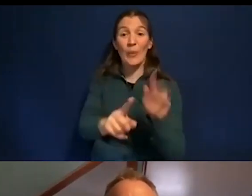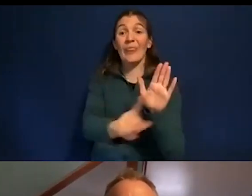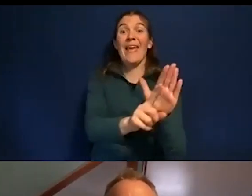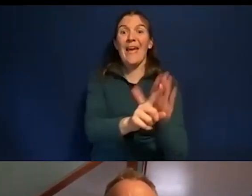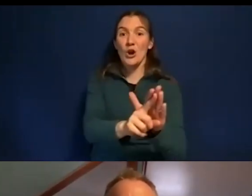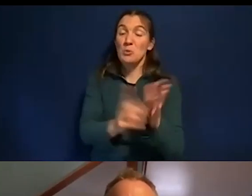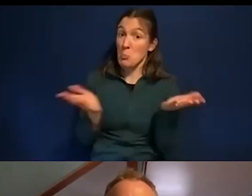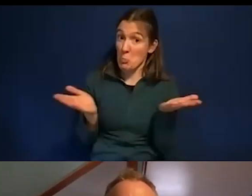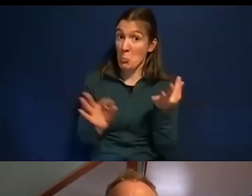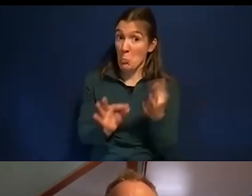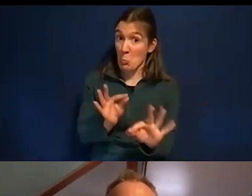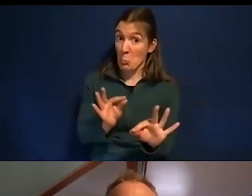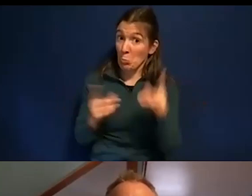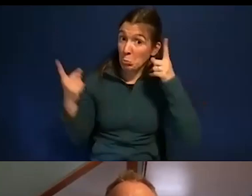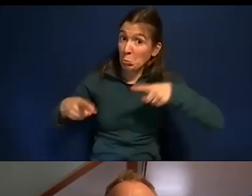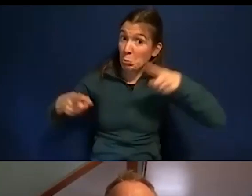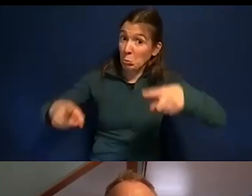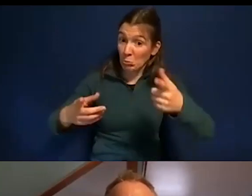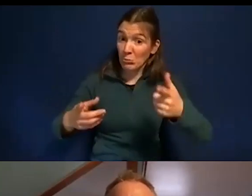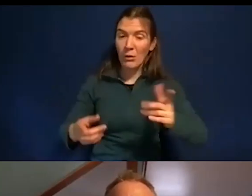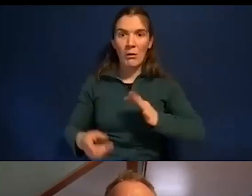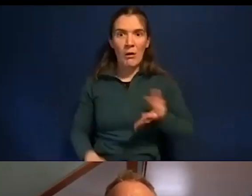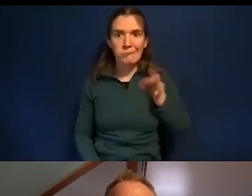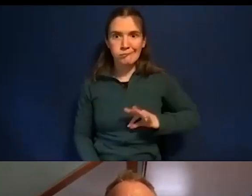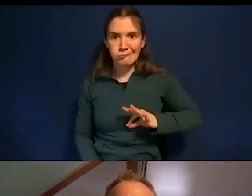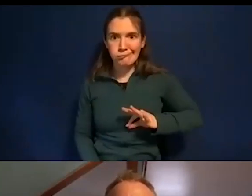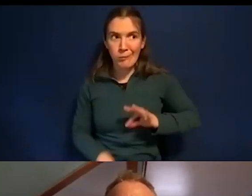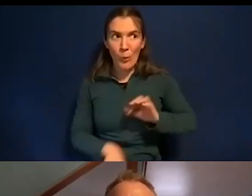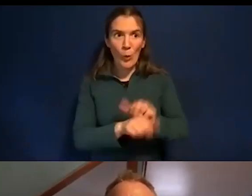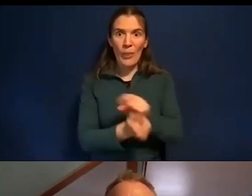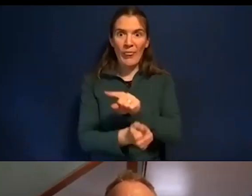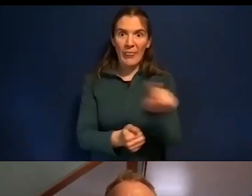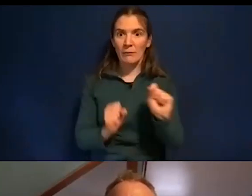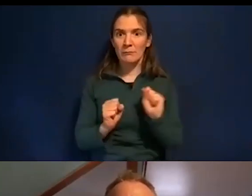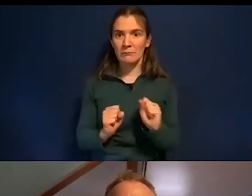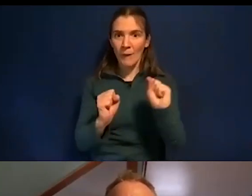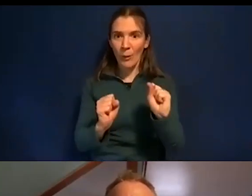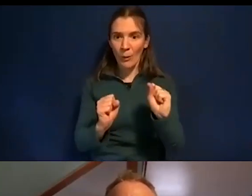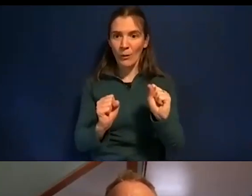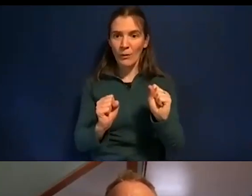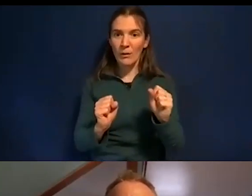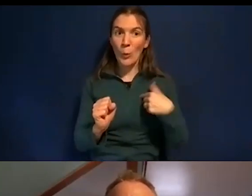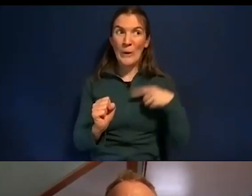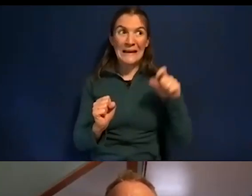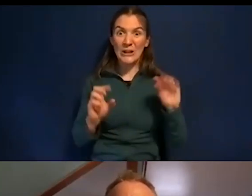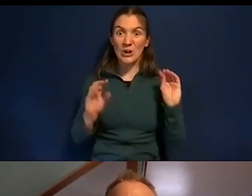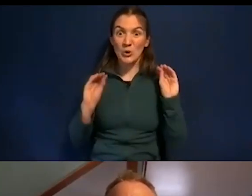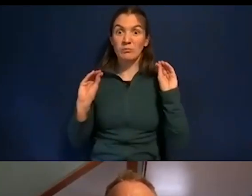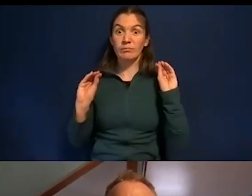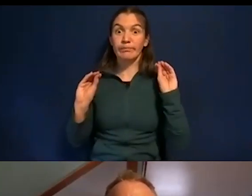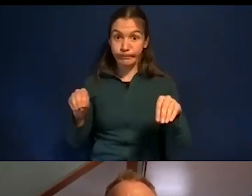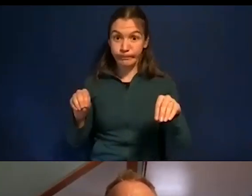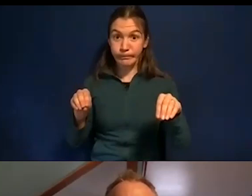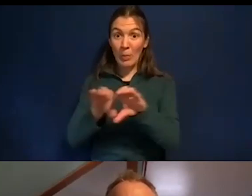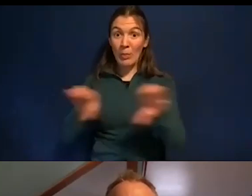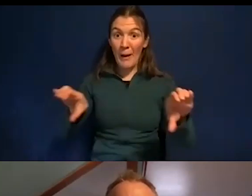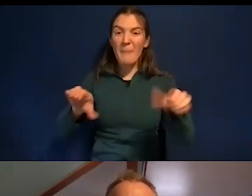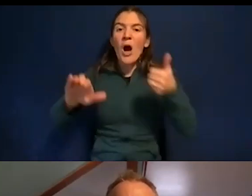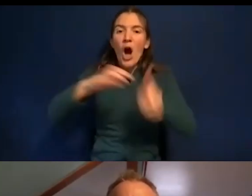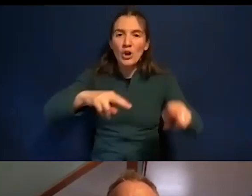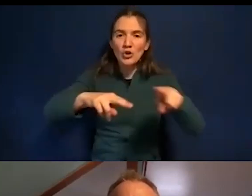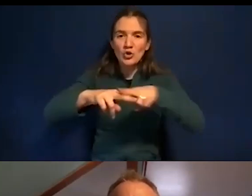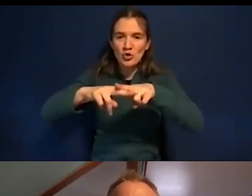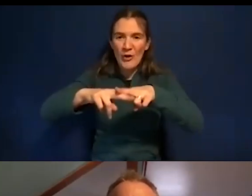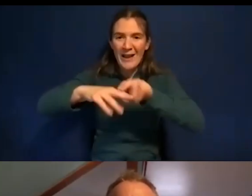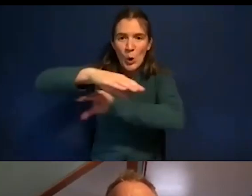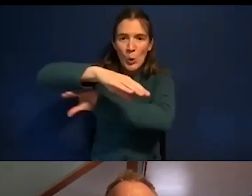project. There's a huge advantage to working with them on this because we need to get that line under the tracks. And that's the